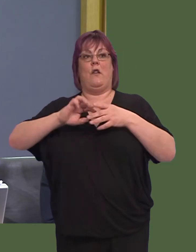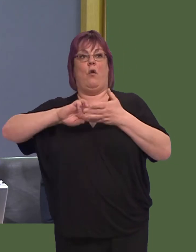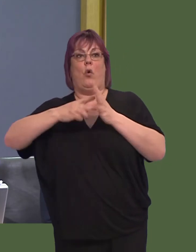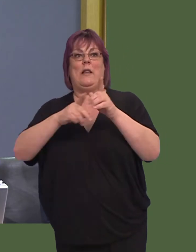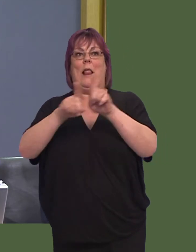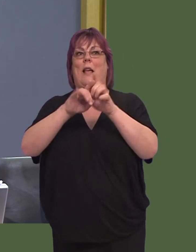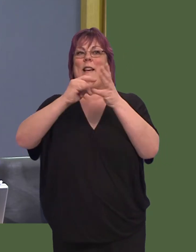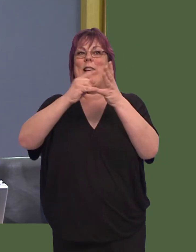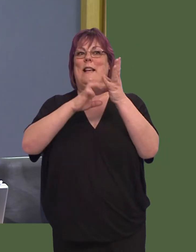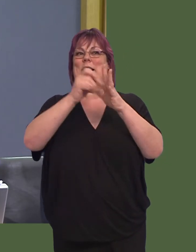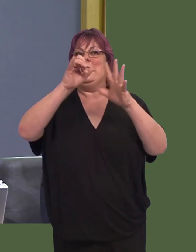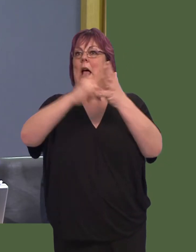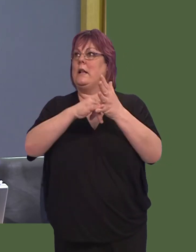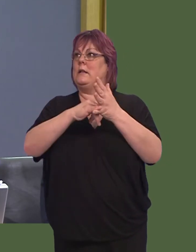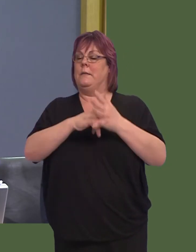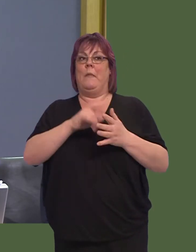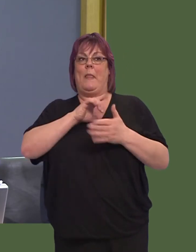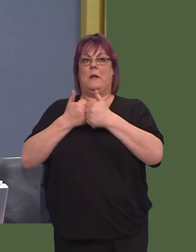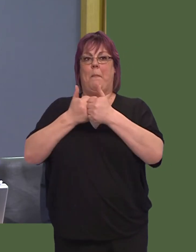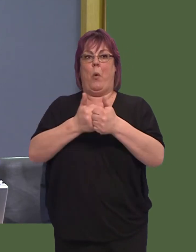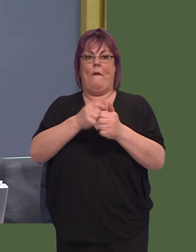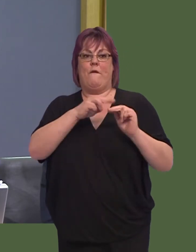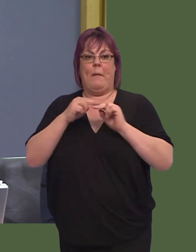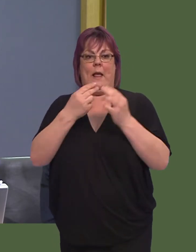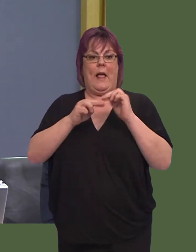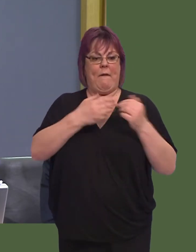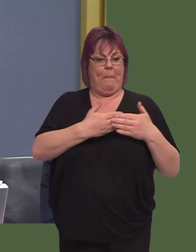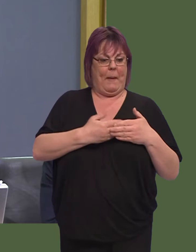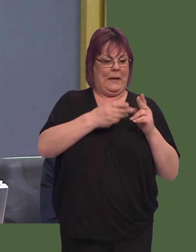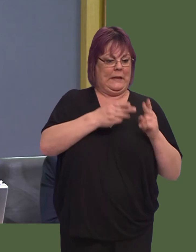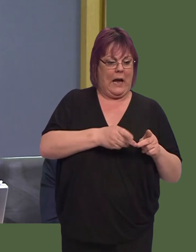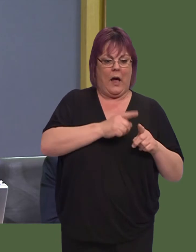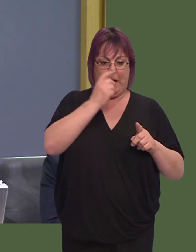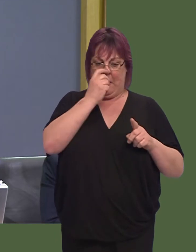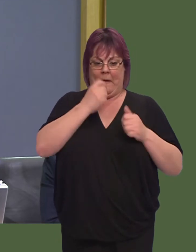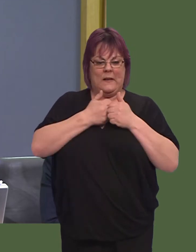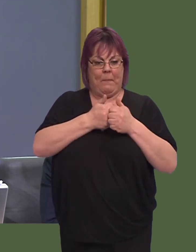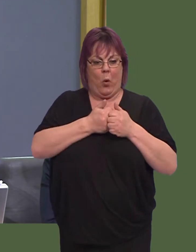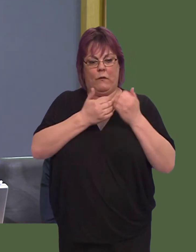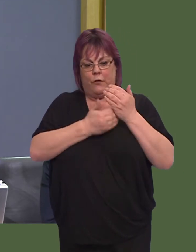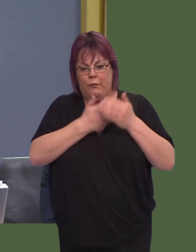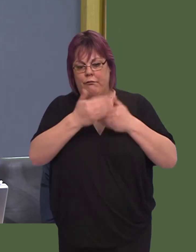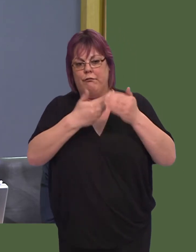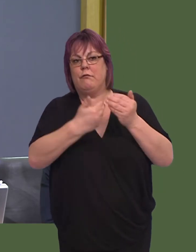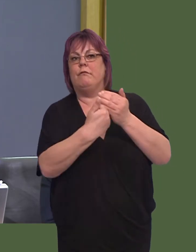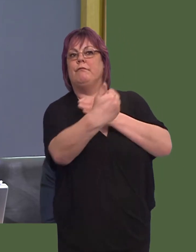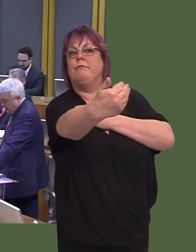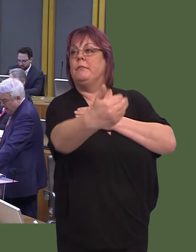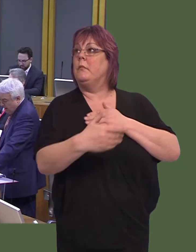as SANS, who help families from the early hours after a baby's death through to the weeks, months and years